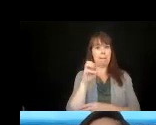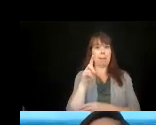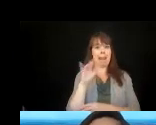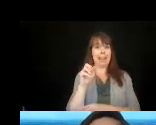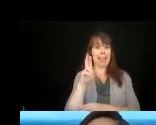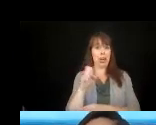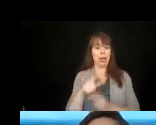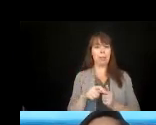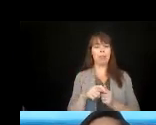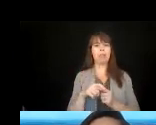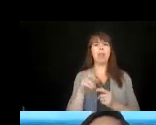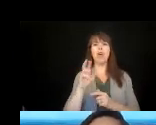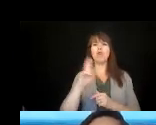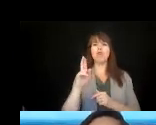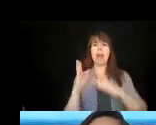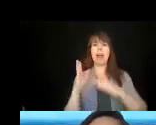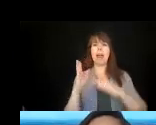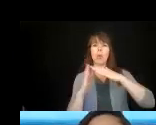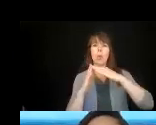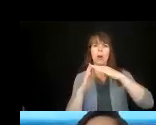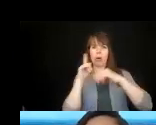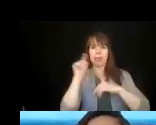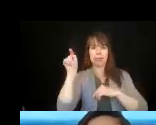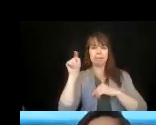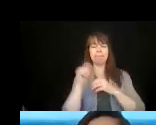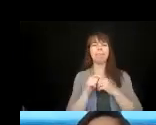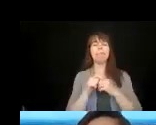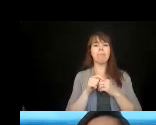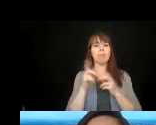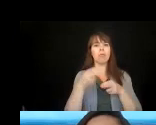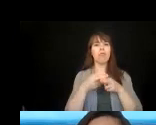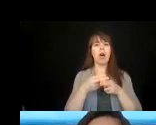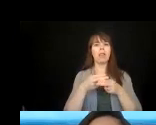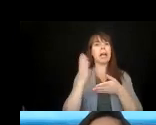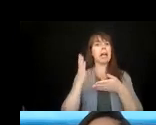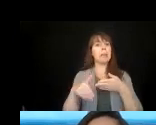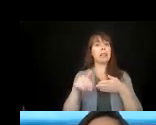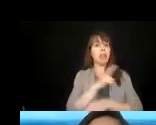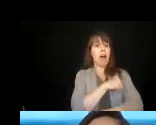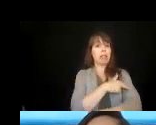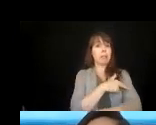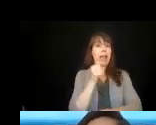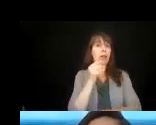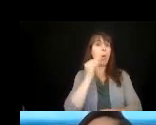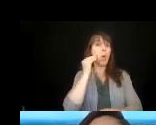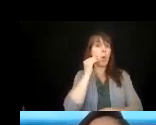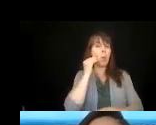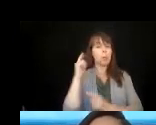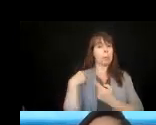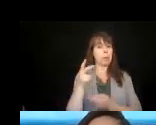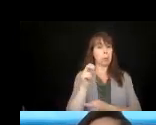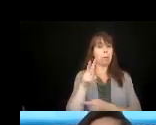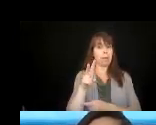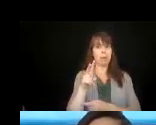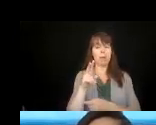right-hand corner, though, we were able to do a completion of hospitalization at home pathway since November. We've enrolled